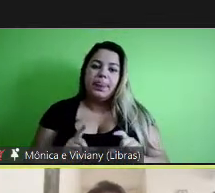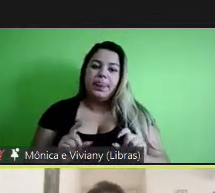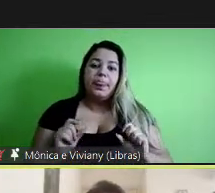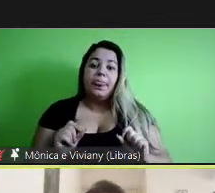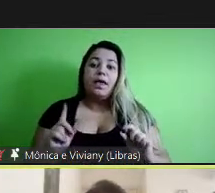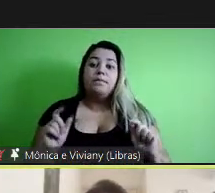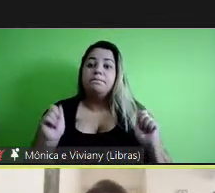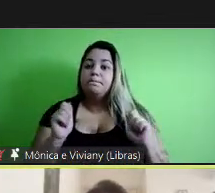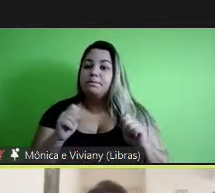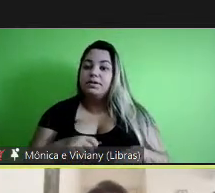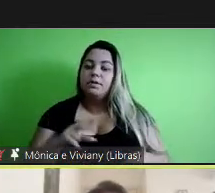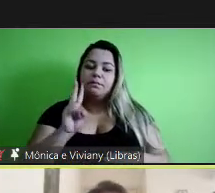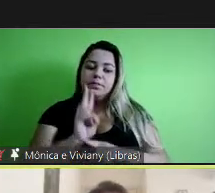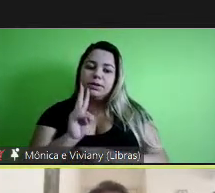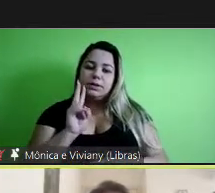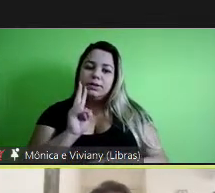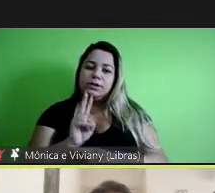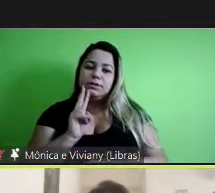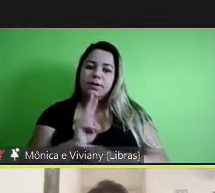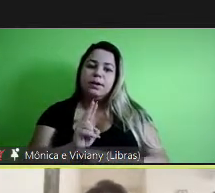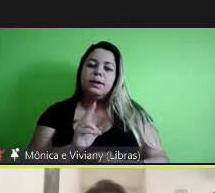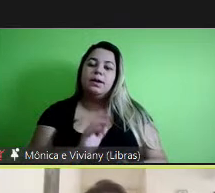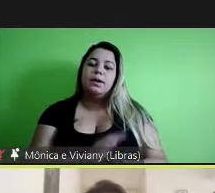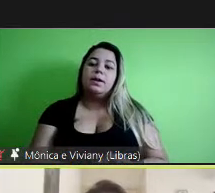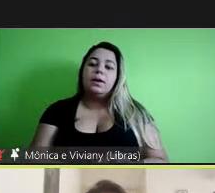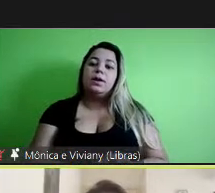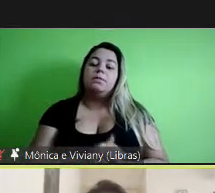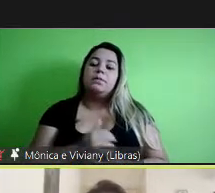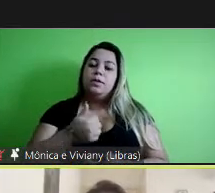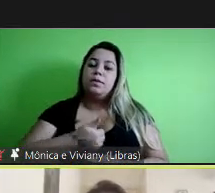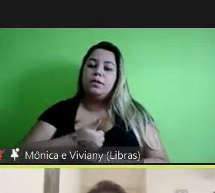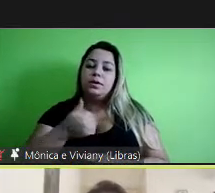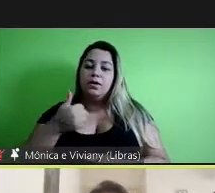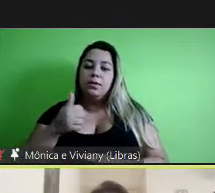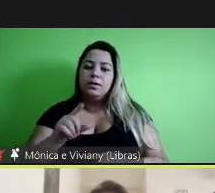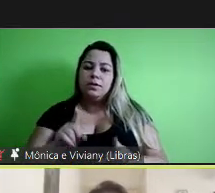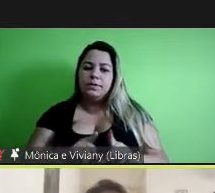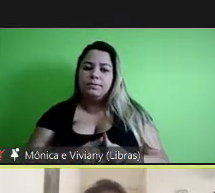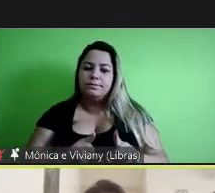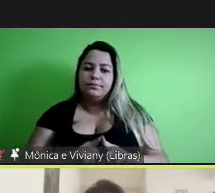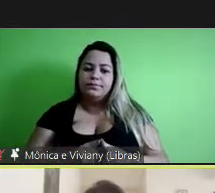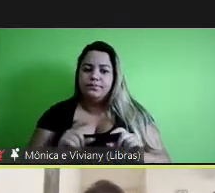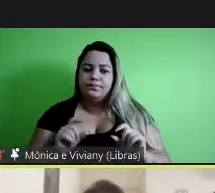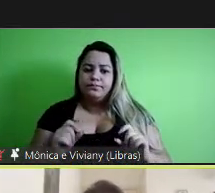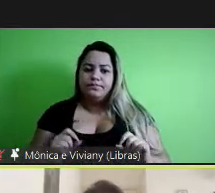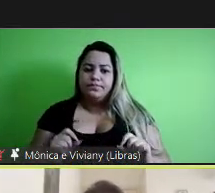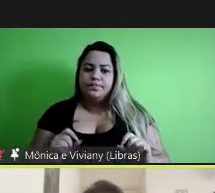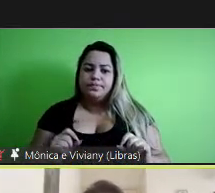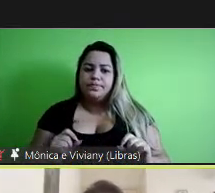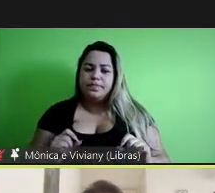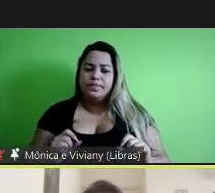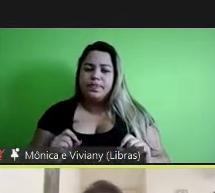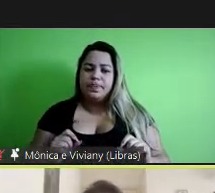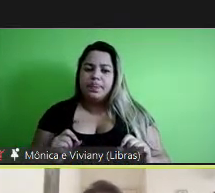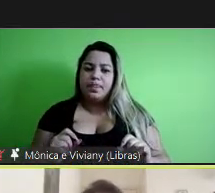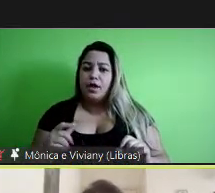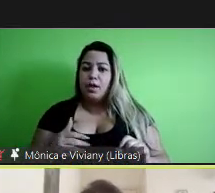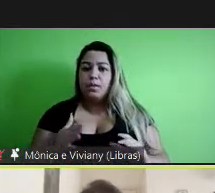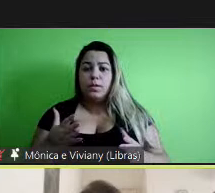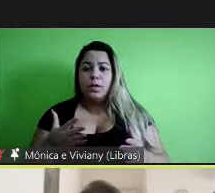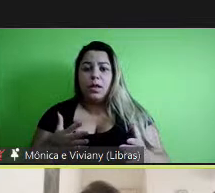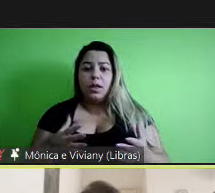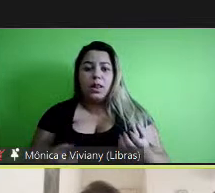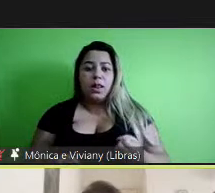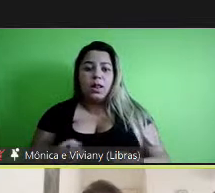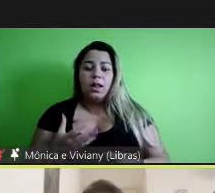ourselves. So we need to have protection against floods, improvement in the infrastructure, because if we know there's going